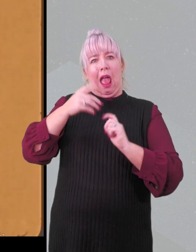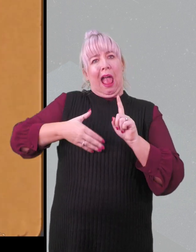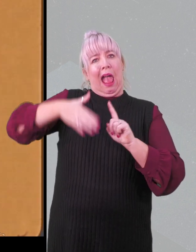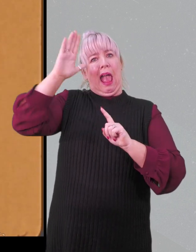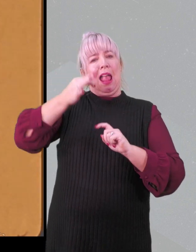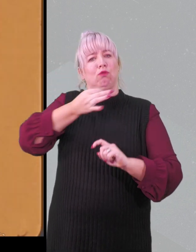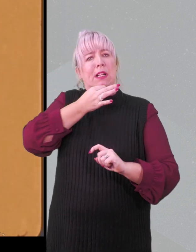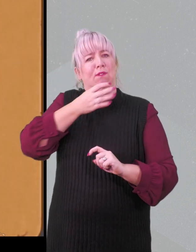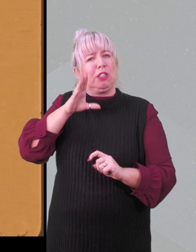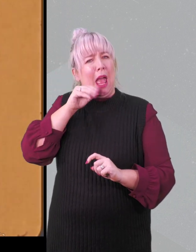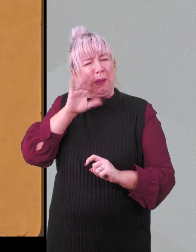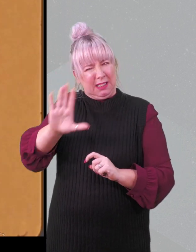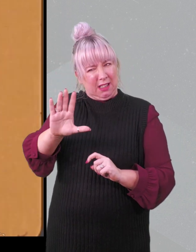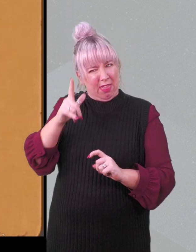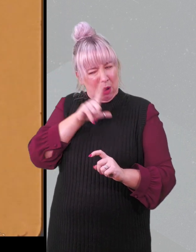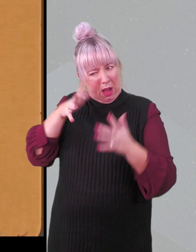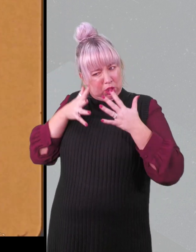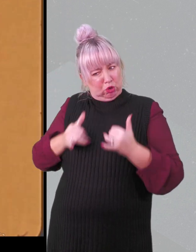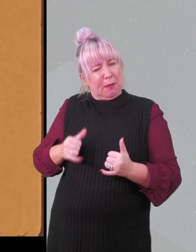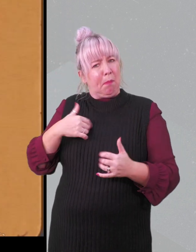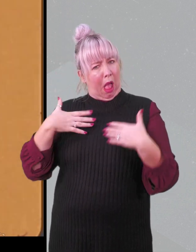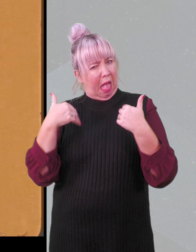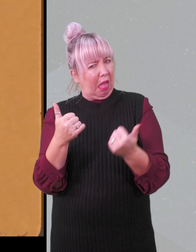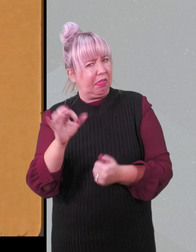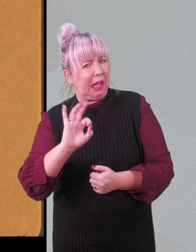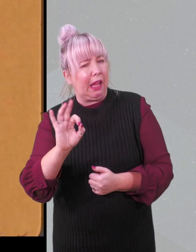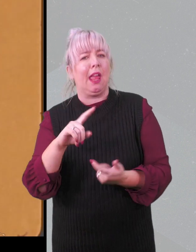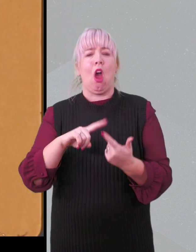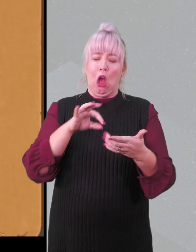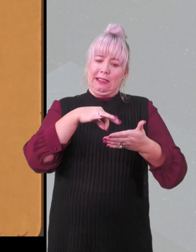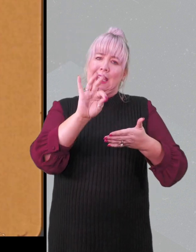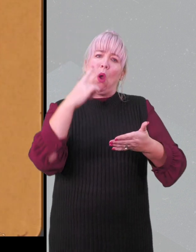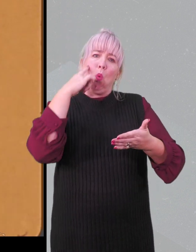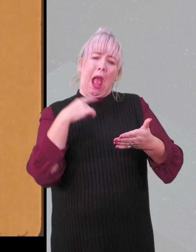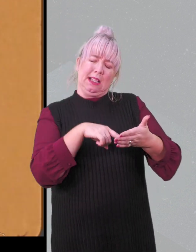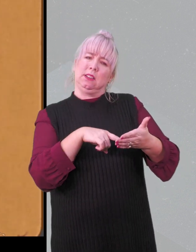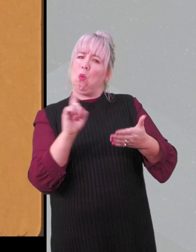I was screened even though I was perfectly healthy? And what if I just check white? What then?